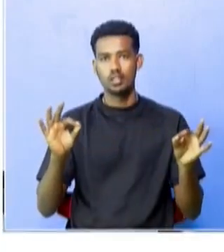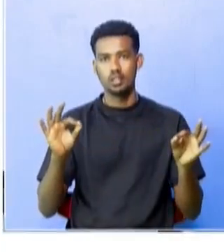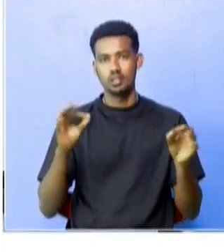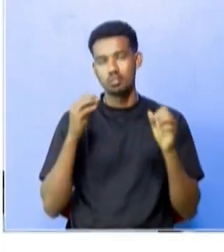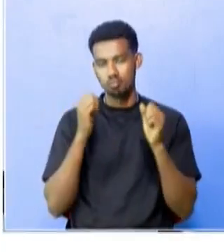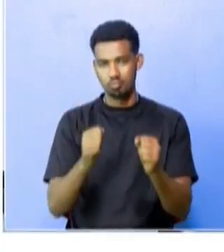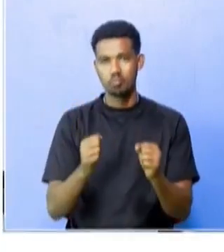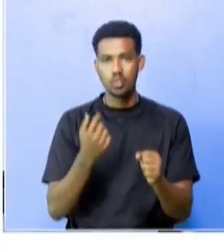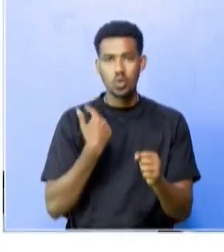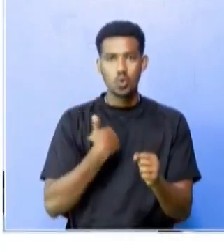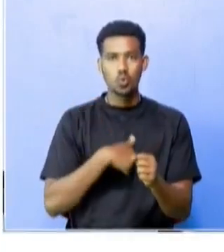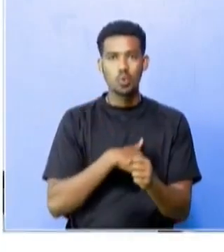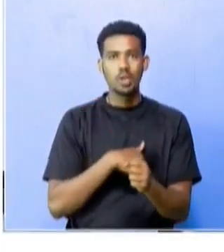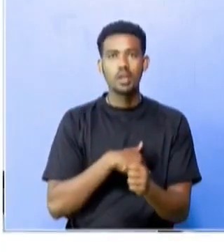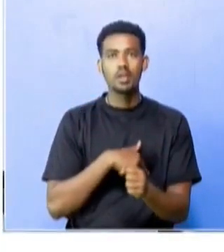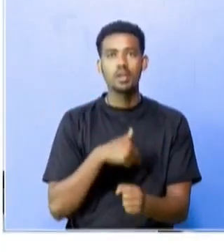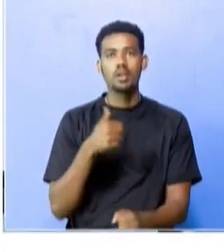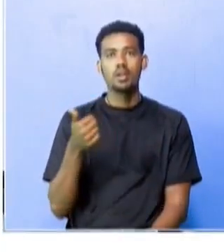are